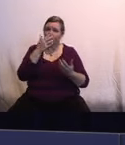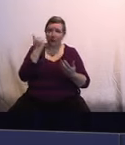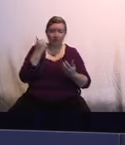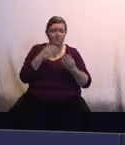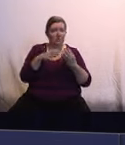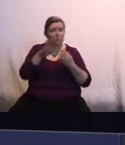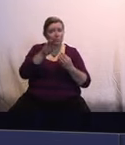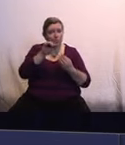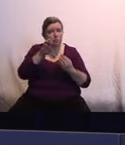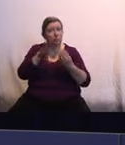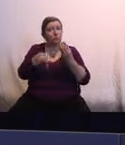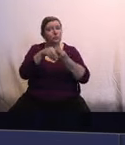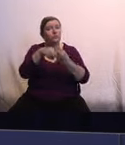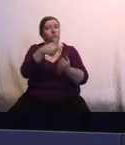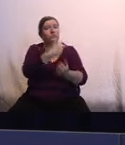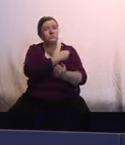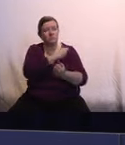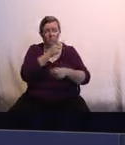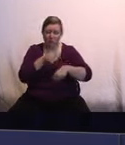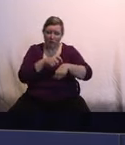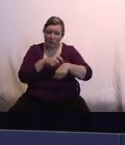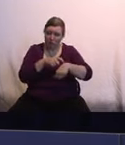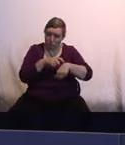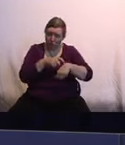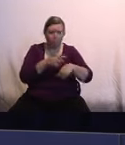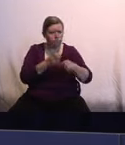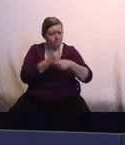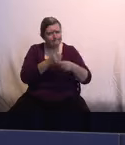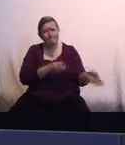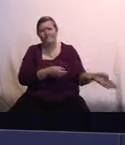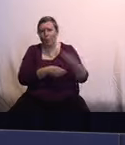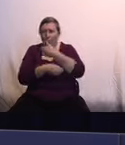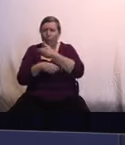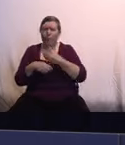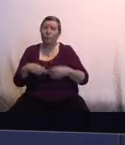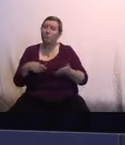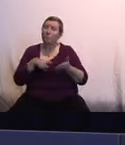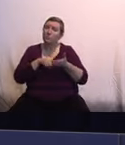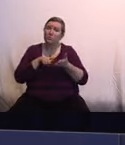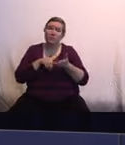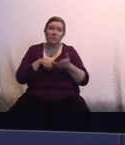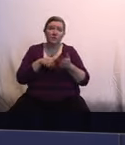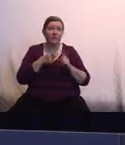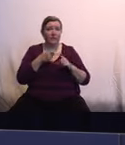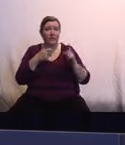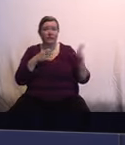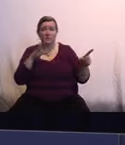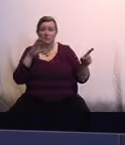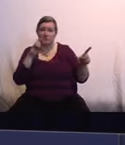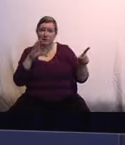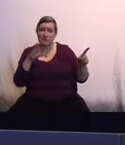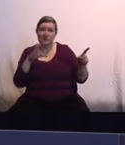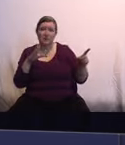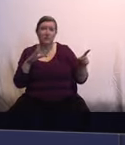eligible. One study, published in the CDC Mortality and Morbidity Weekly Review, examined emergency